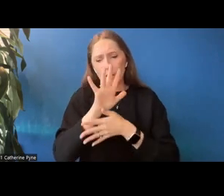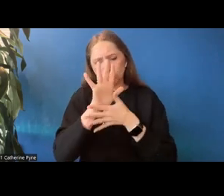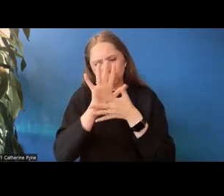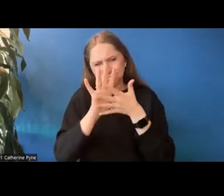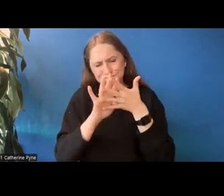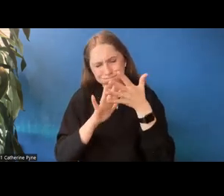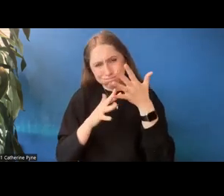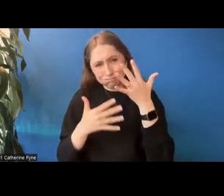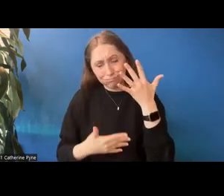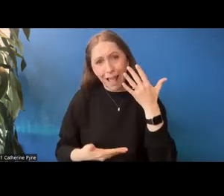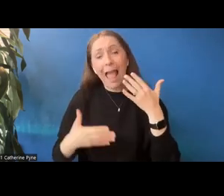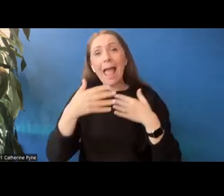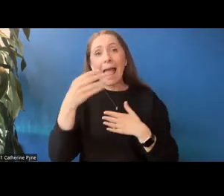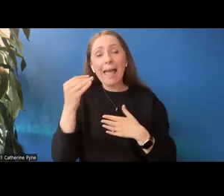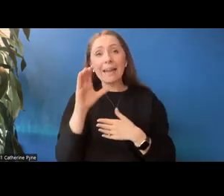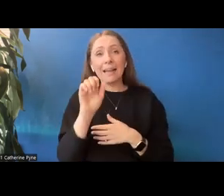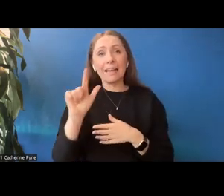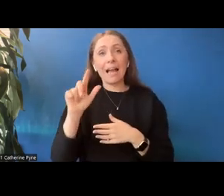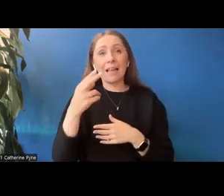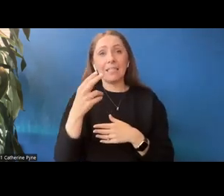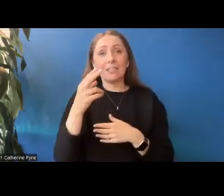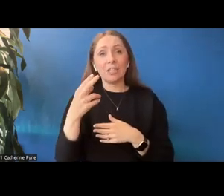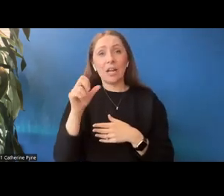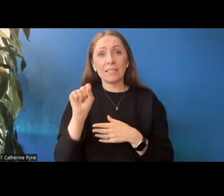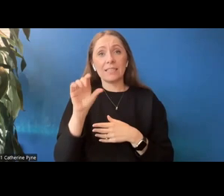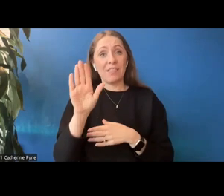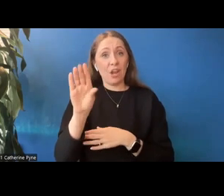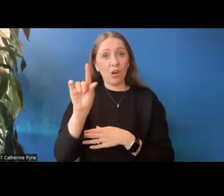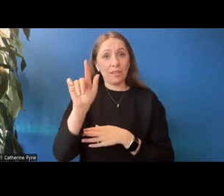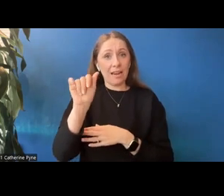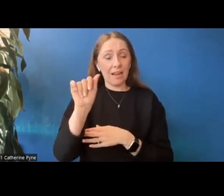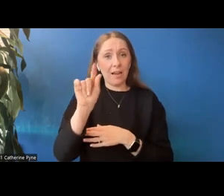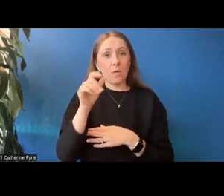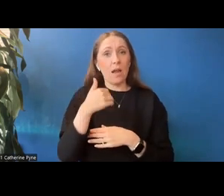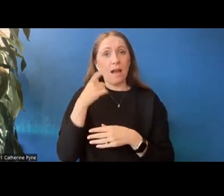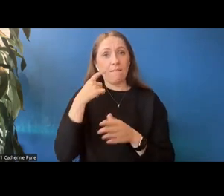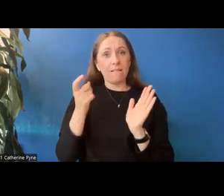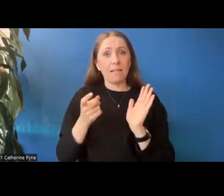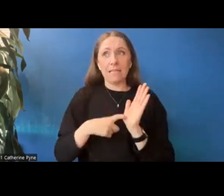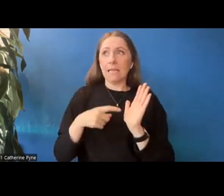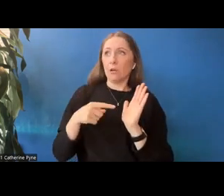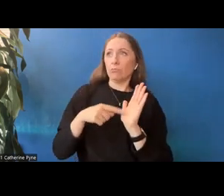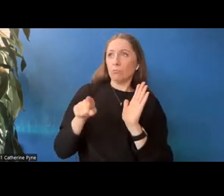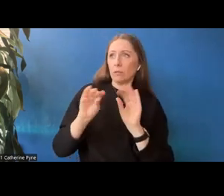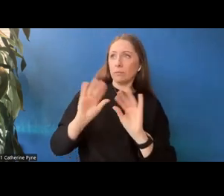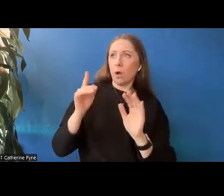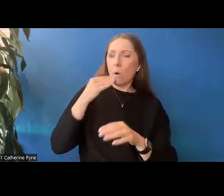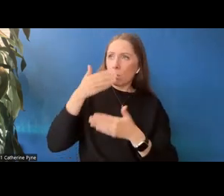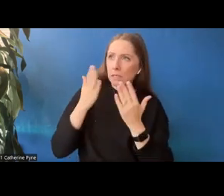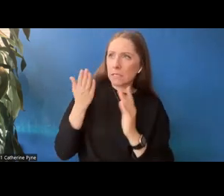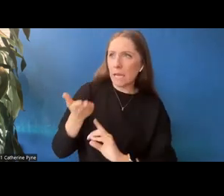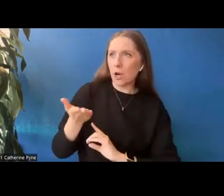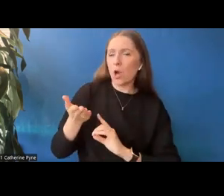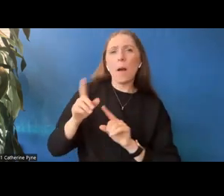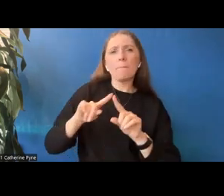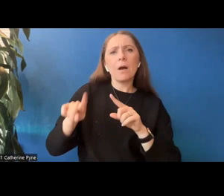well as CalHHS program data, where there's an indicator of homelessness, but that when that person